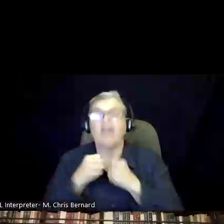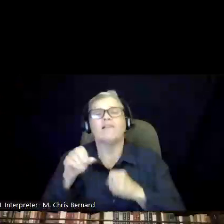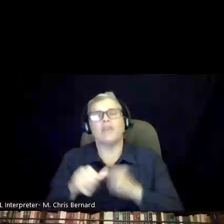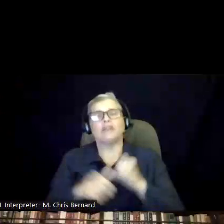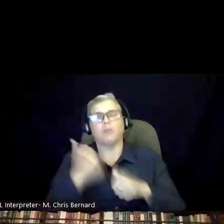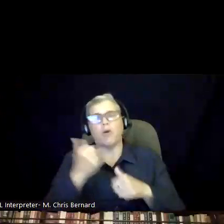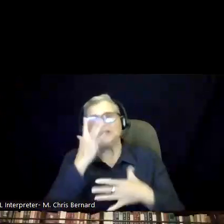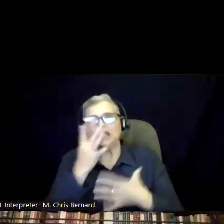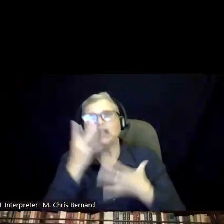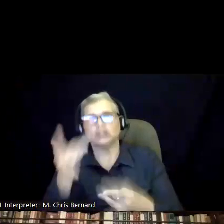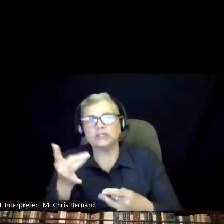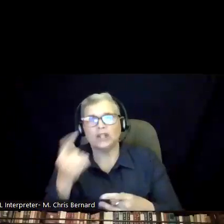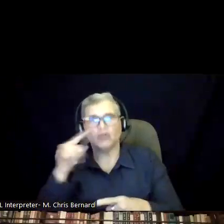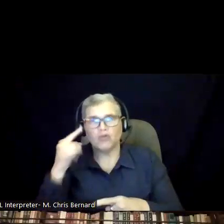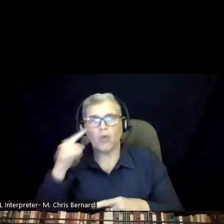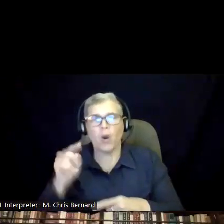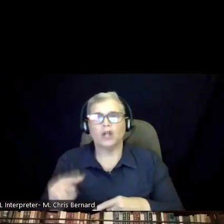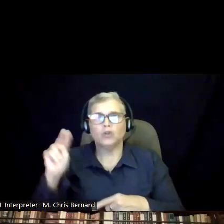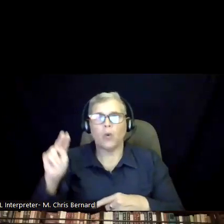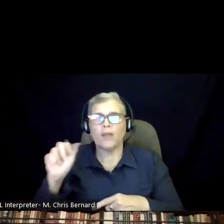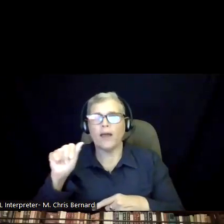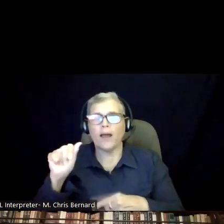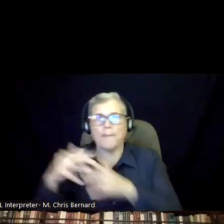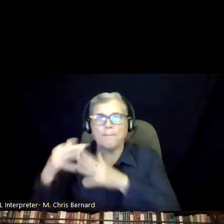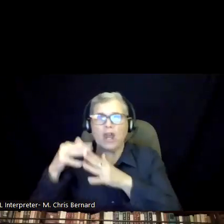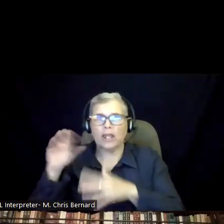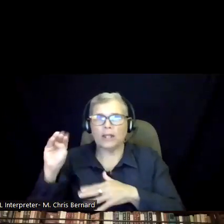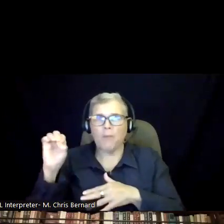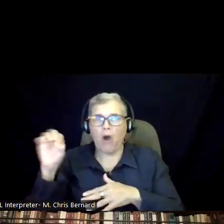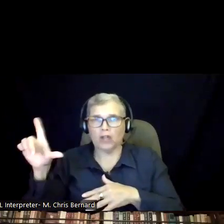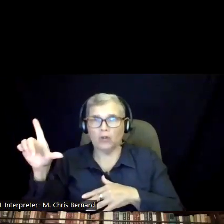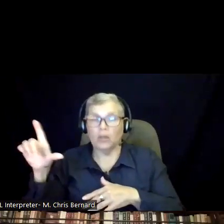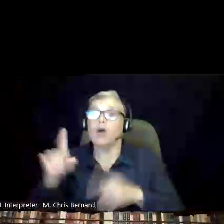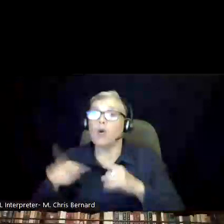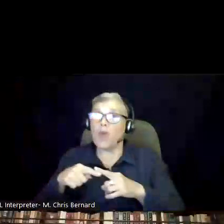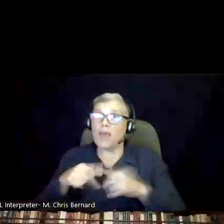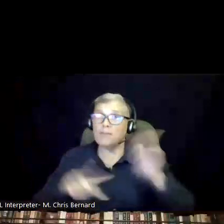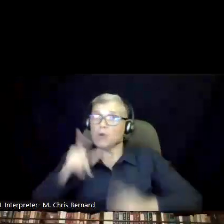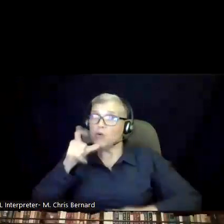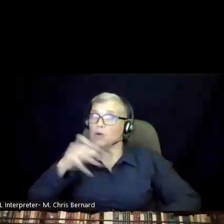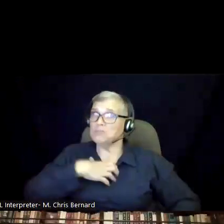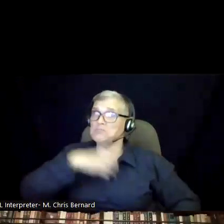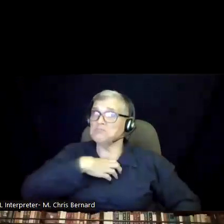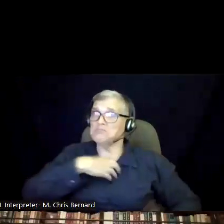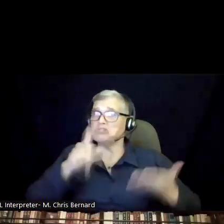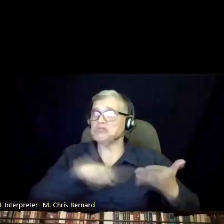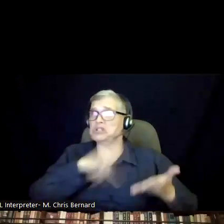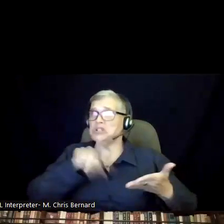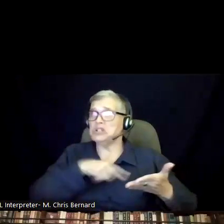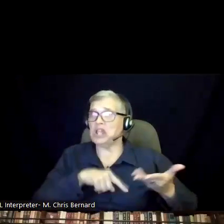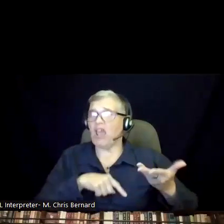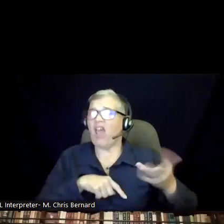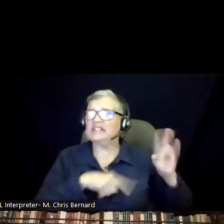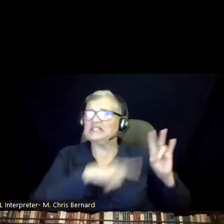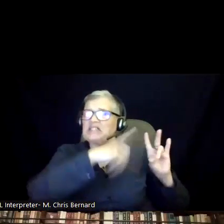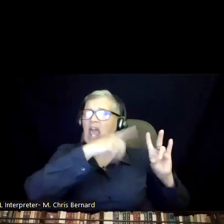pieces of our conversation about the North American model, is that when critics levy that the model holds us back